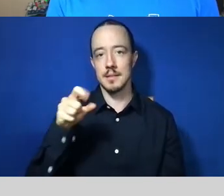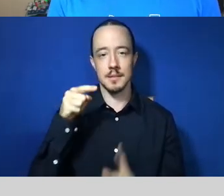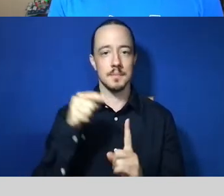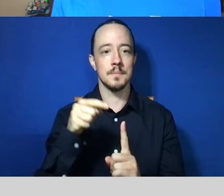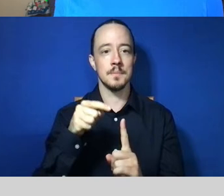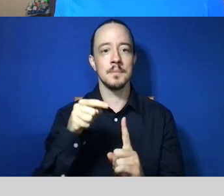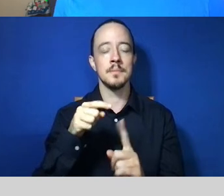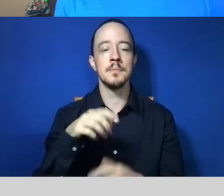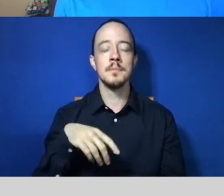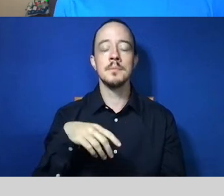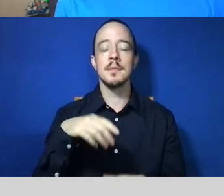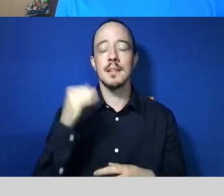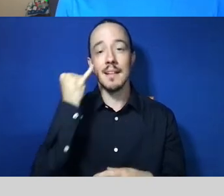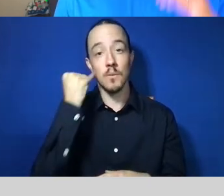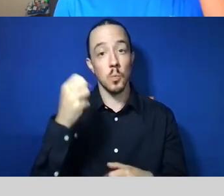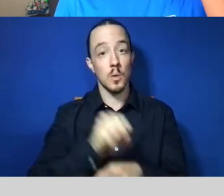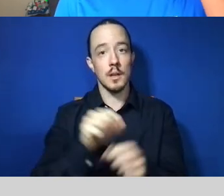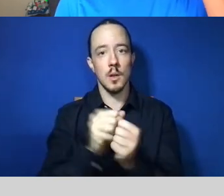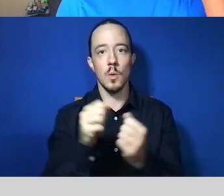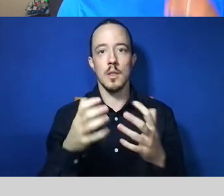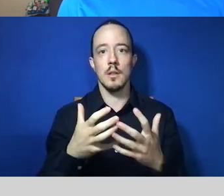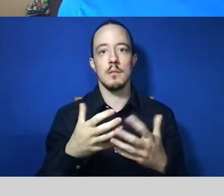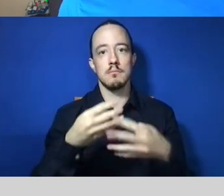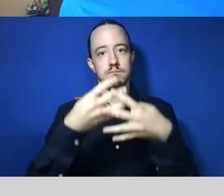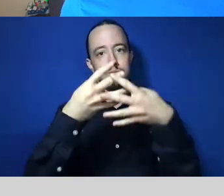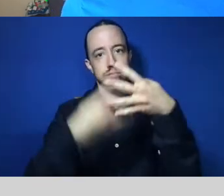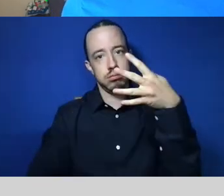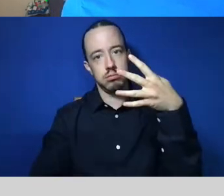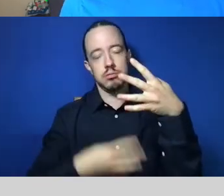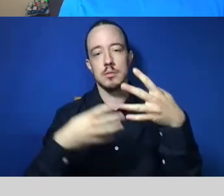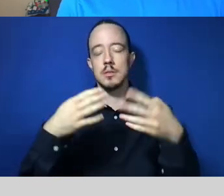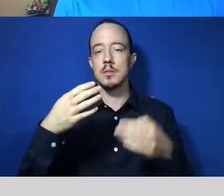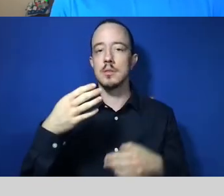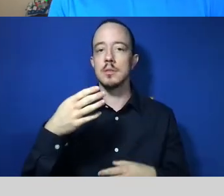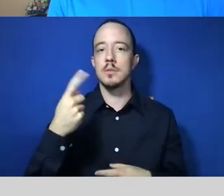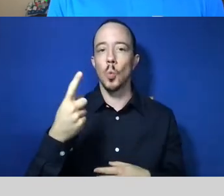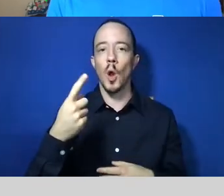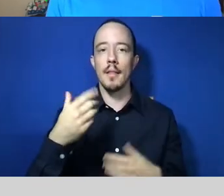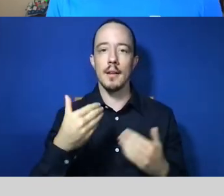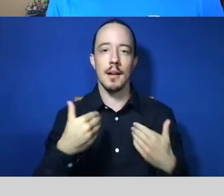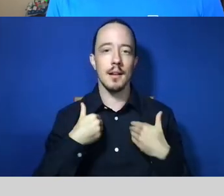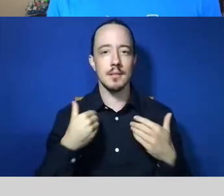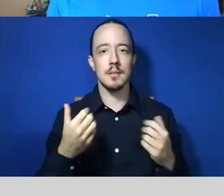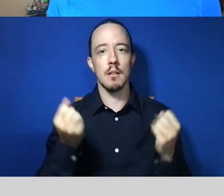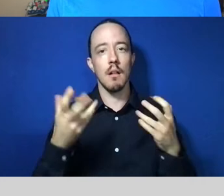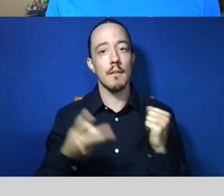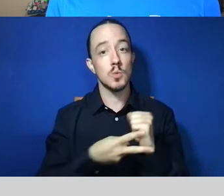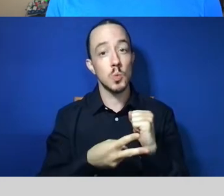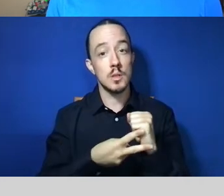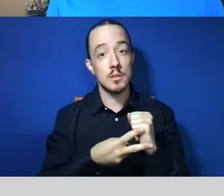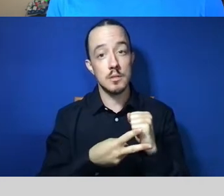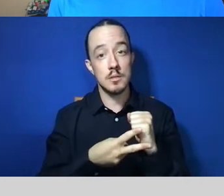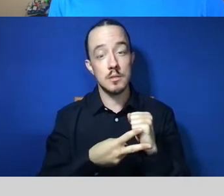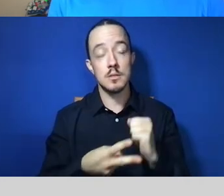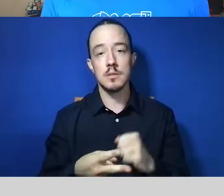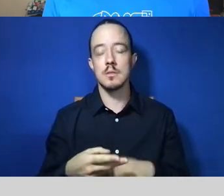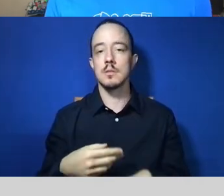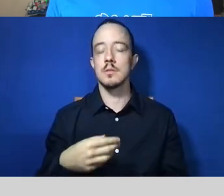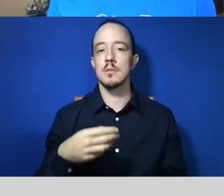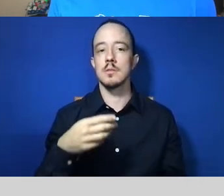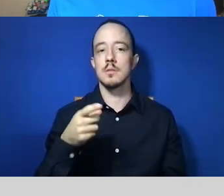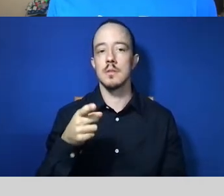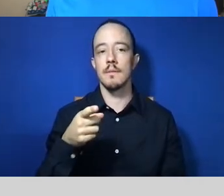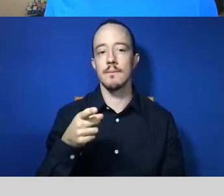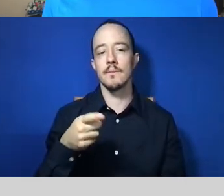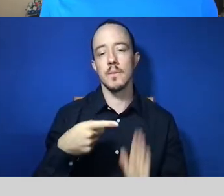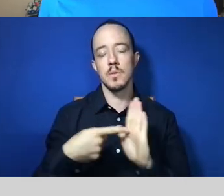kind of becomes a liability. If you're working with extremely large data sets, ones that take up a lot of storage space.